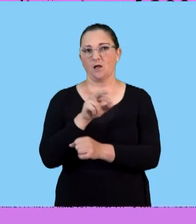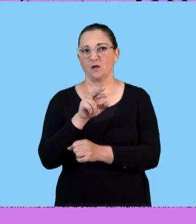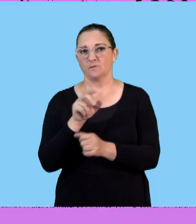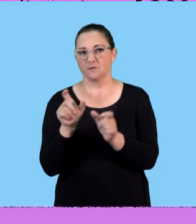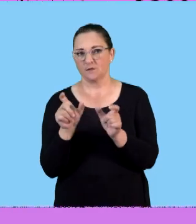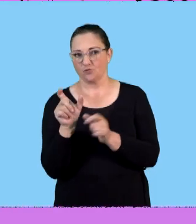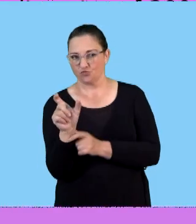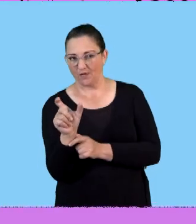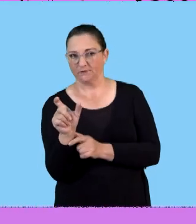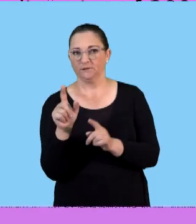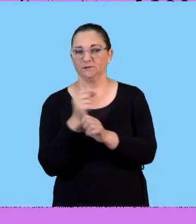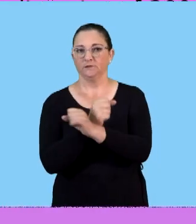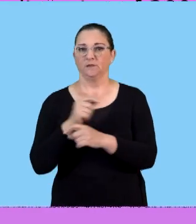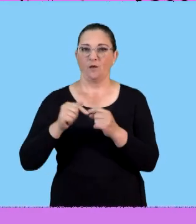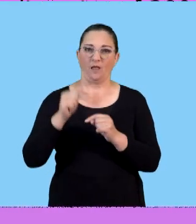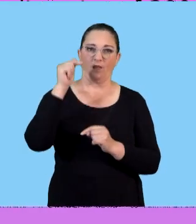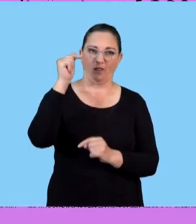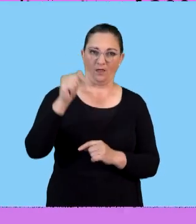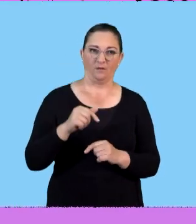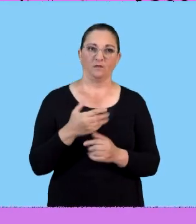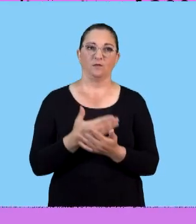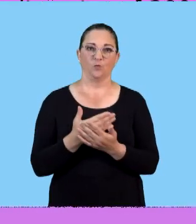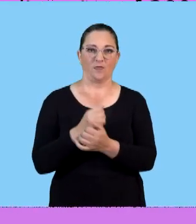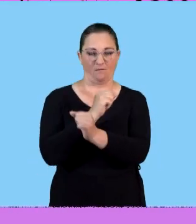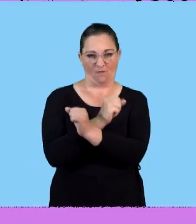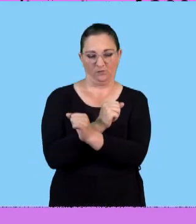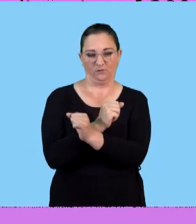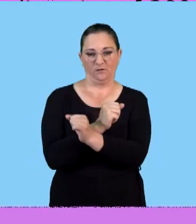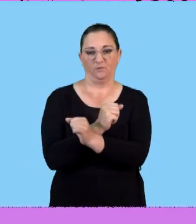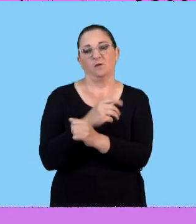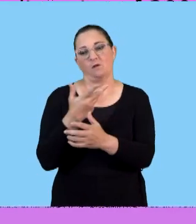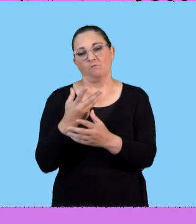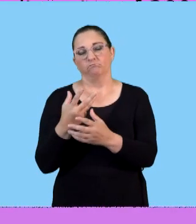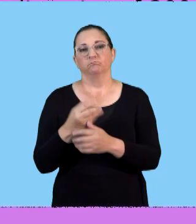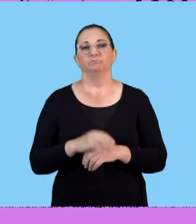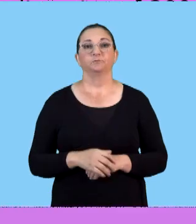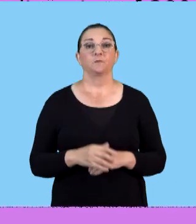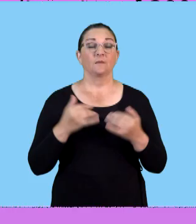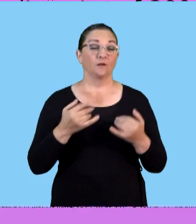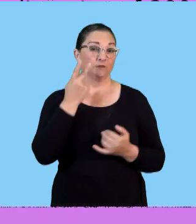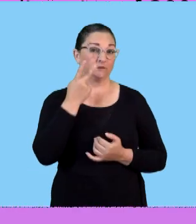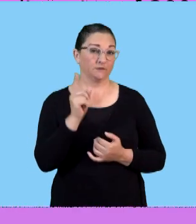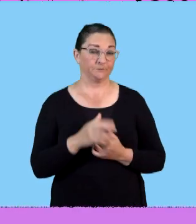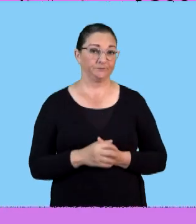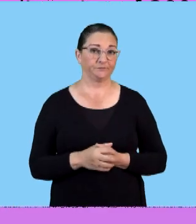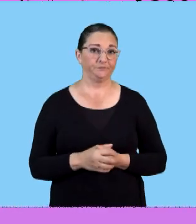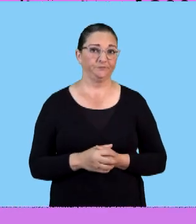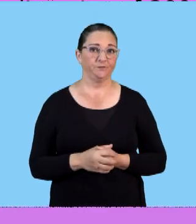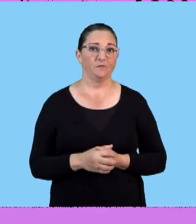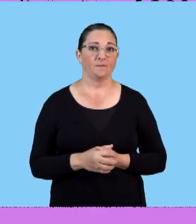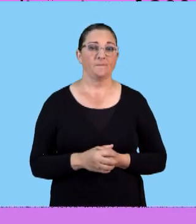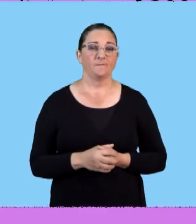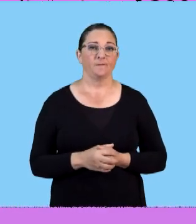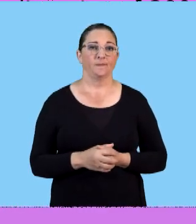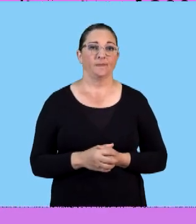your length. Okay, or we multiplied actually that with radius plus your length. Now, let's look at